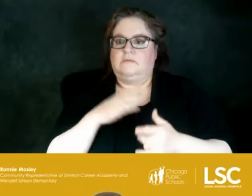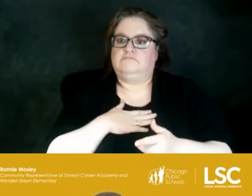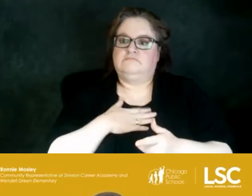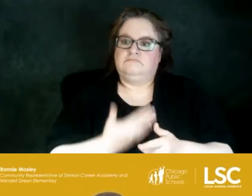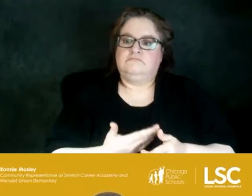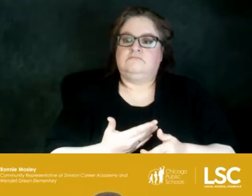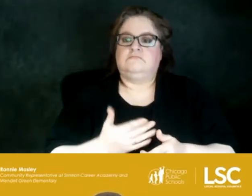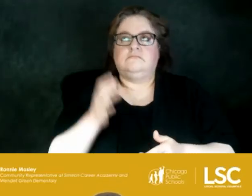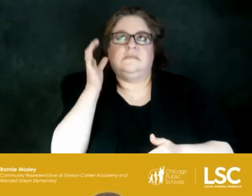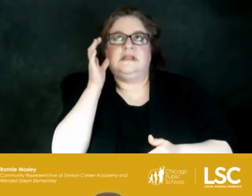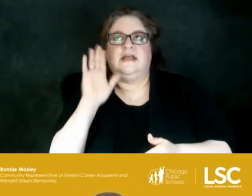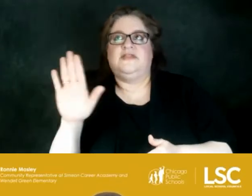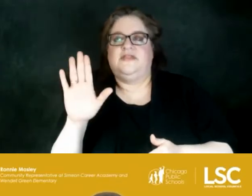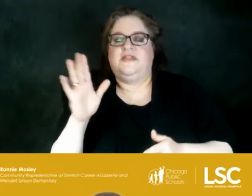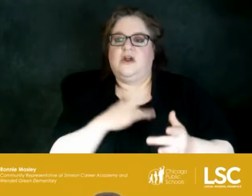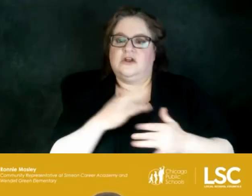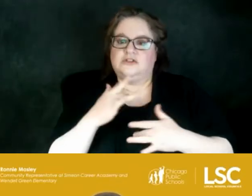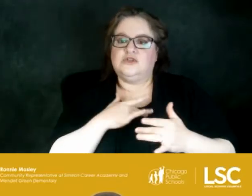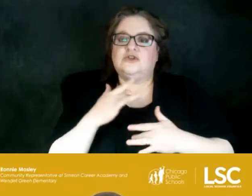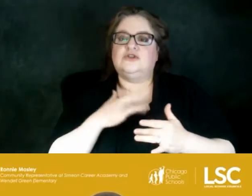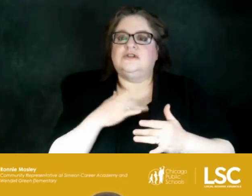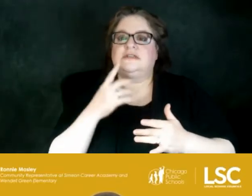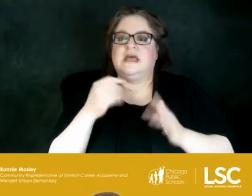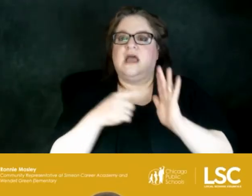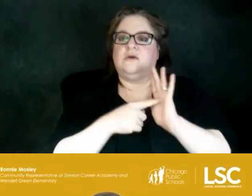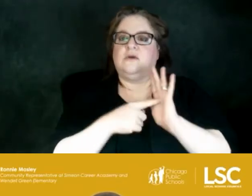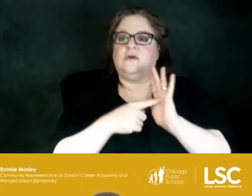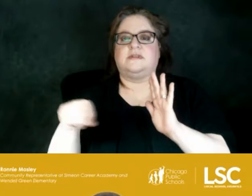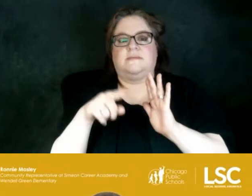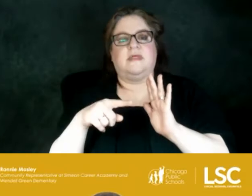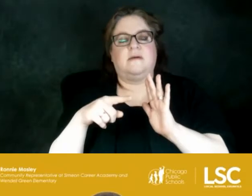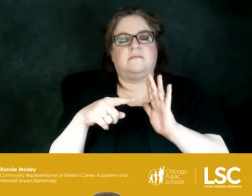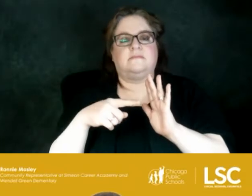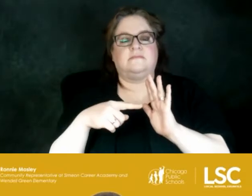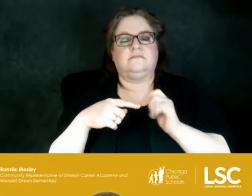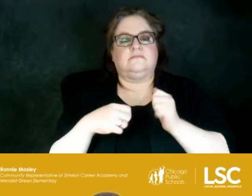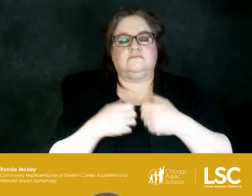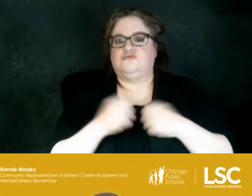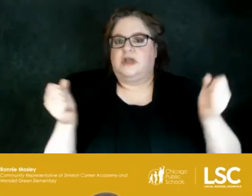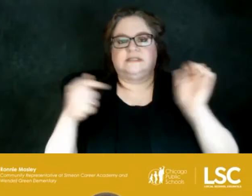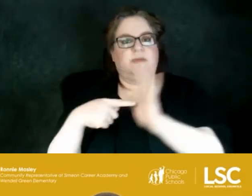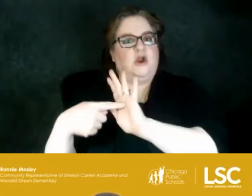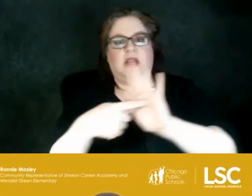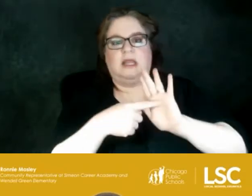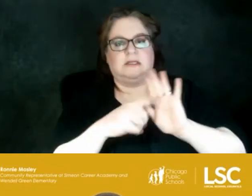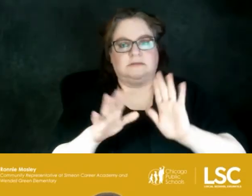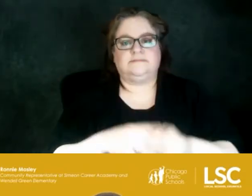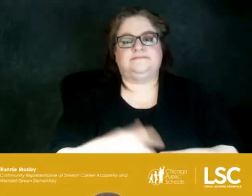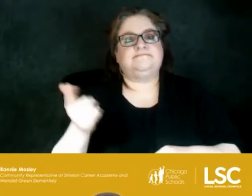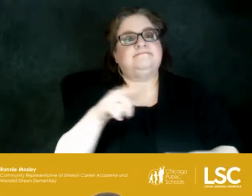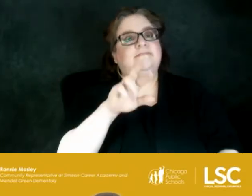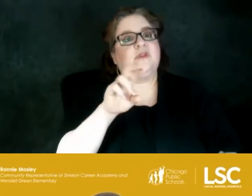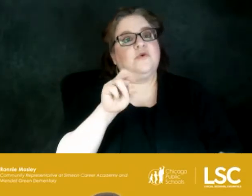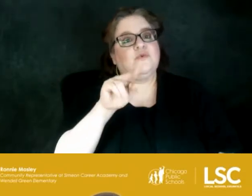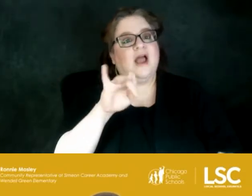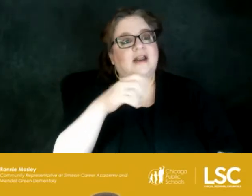to listen to their concerns and to represent them transparently. Awesome. Thank you. Ronnie, how do you stand out